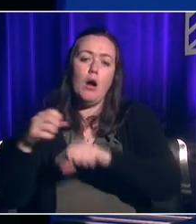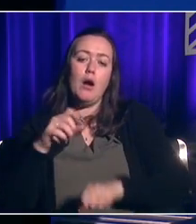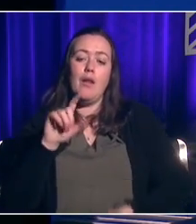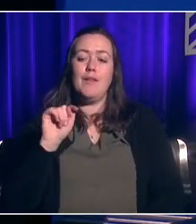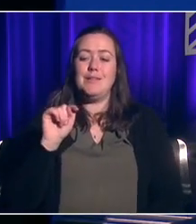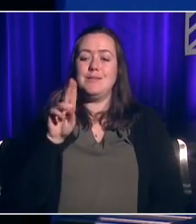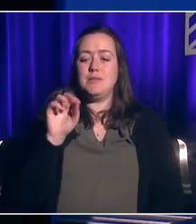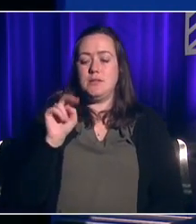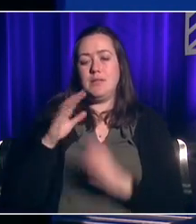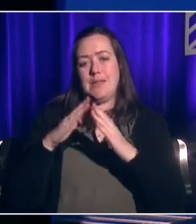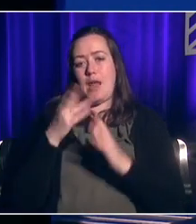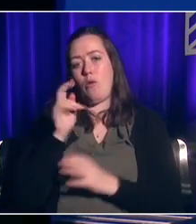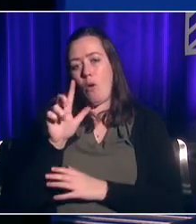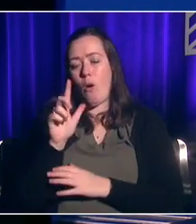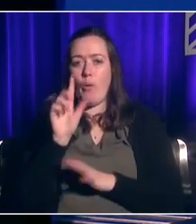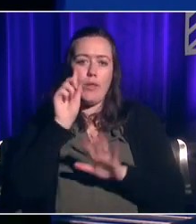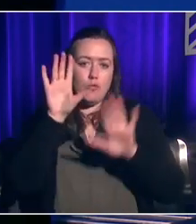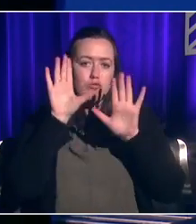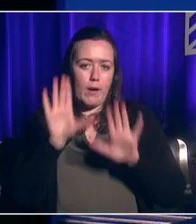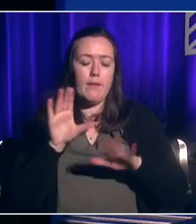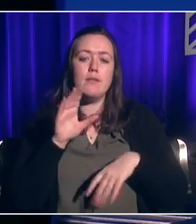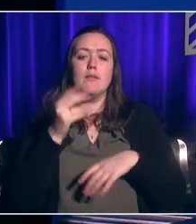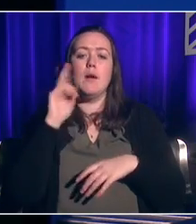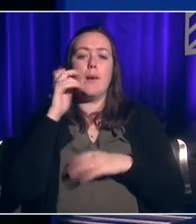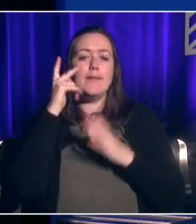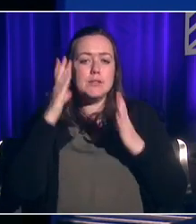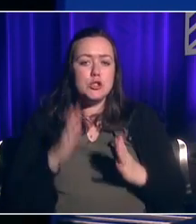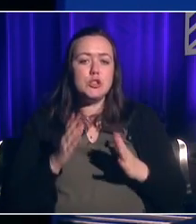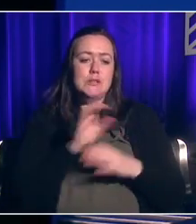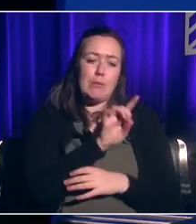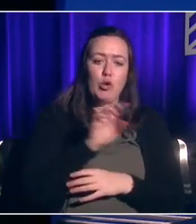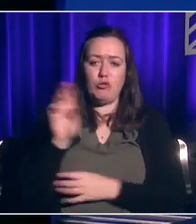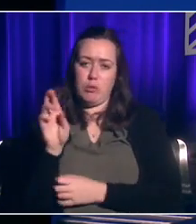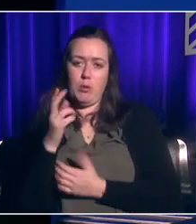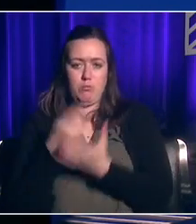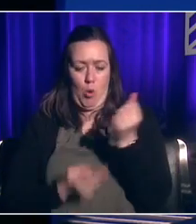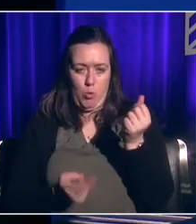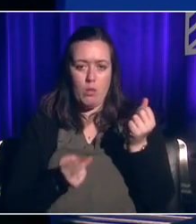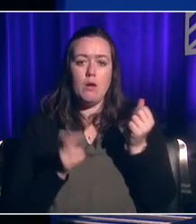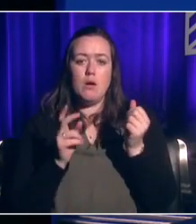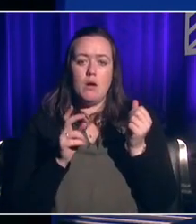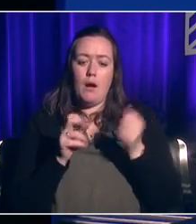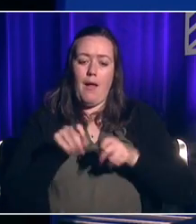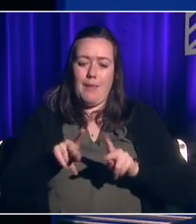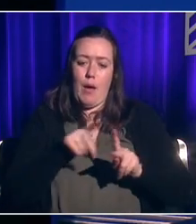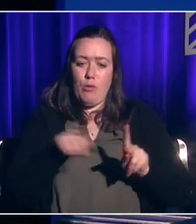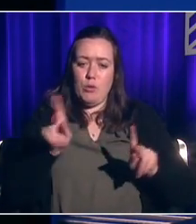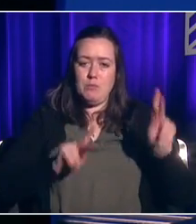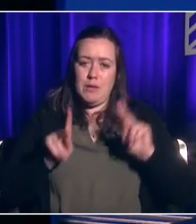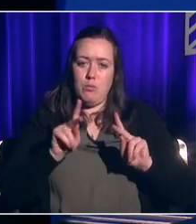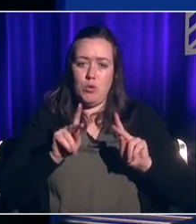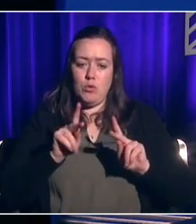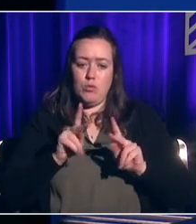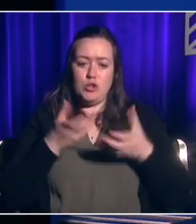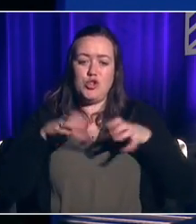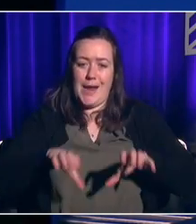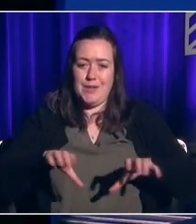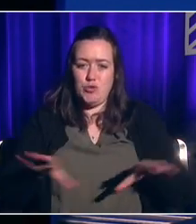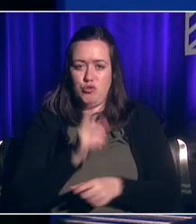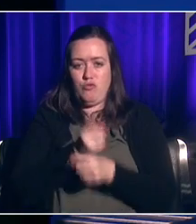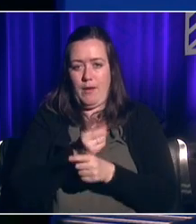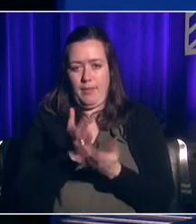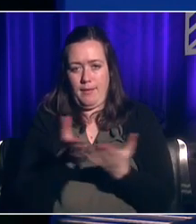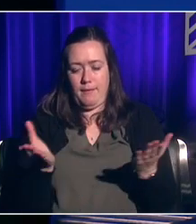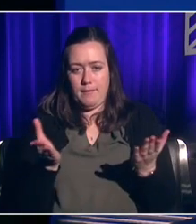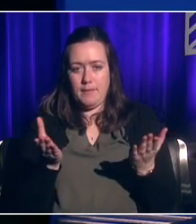are giving people, our politicians, both Democrats and Republicans, political spine to do the right thing. What is absent from those town